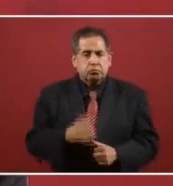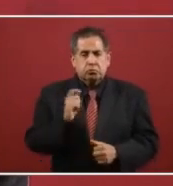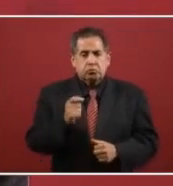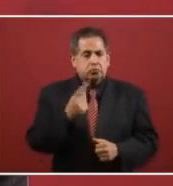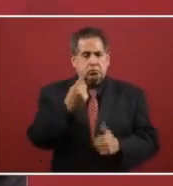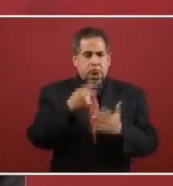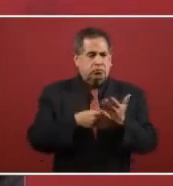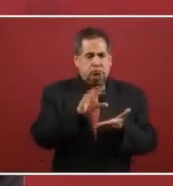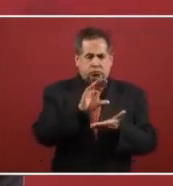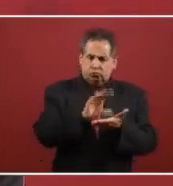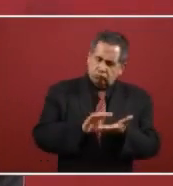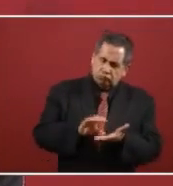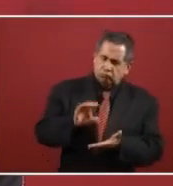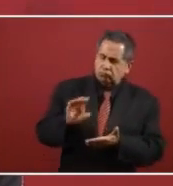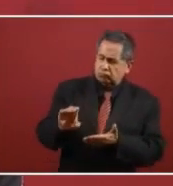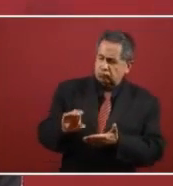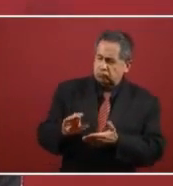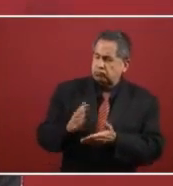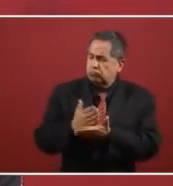One given all at one time.